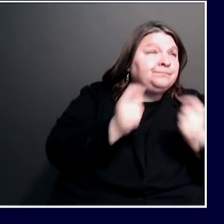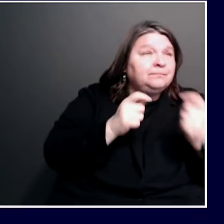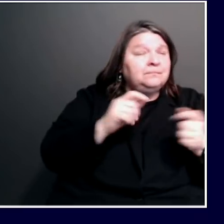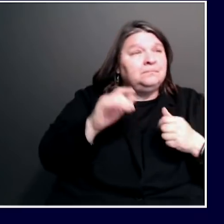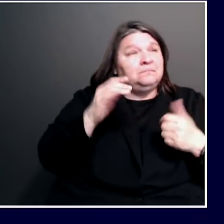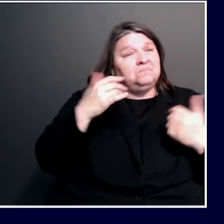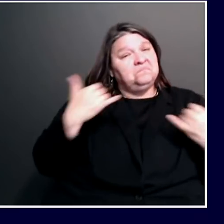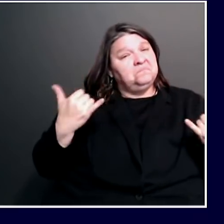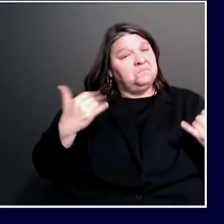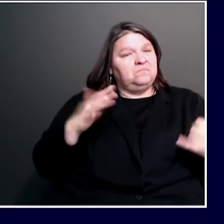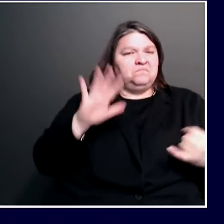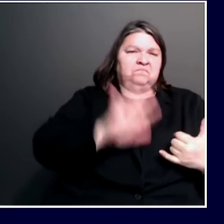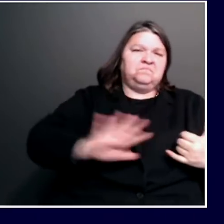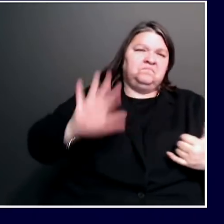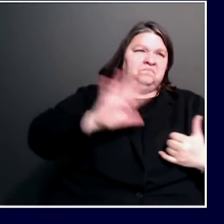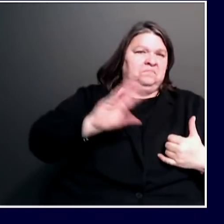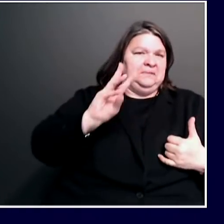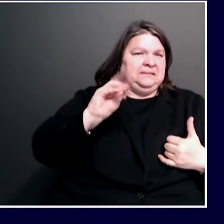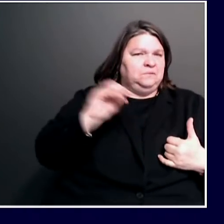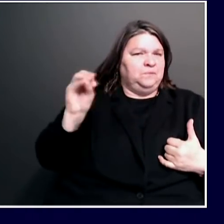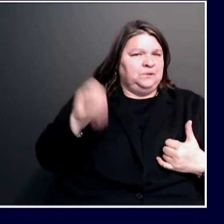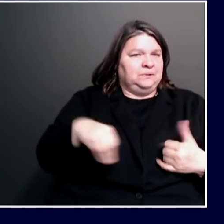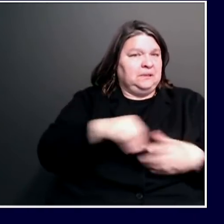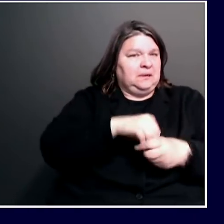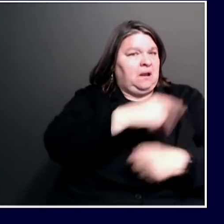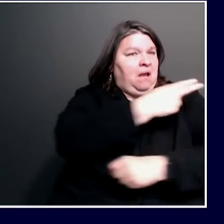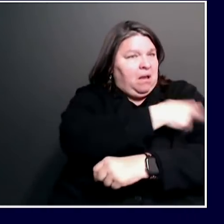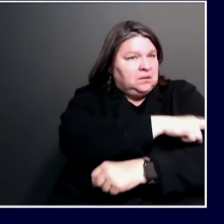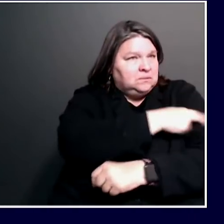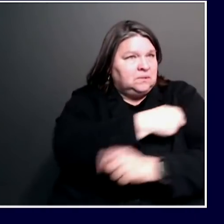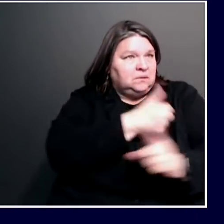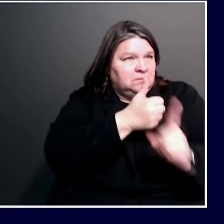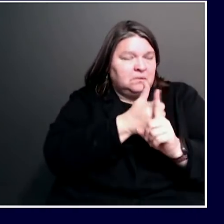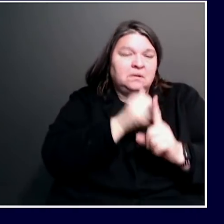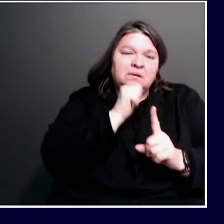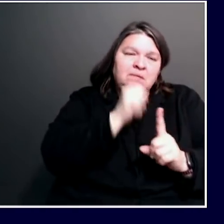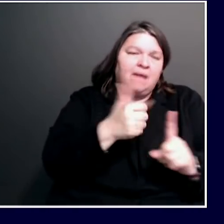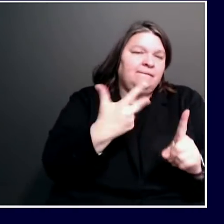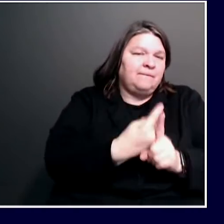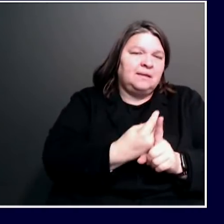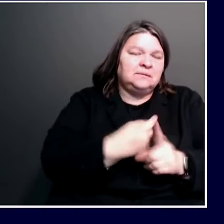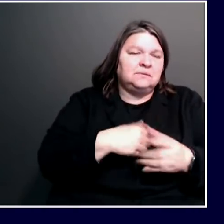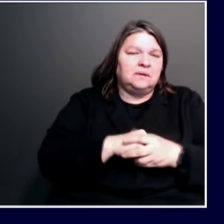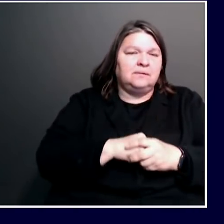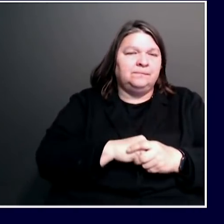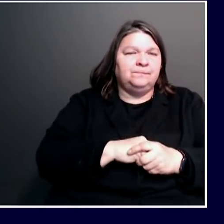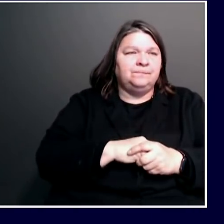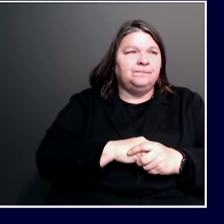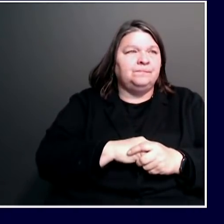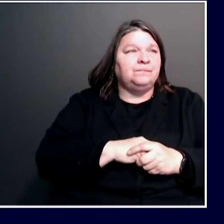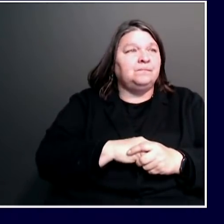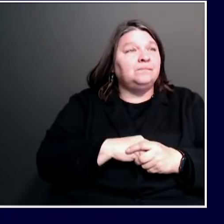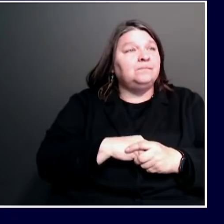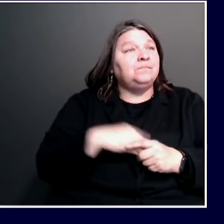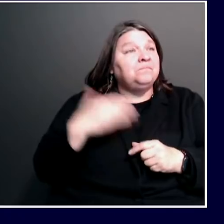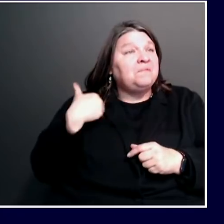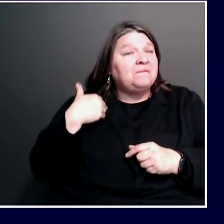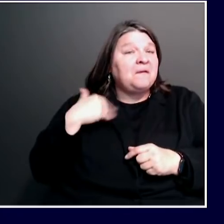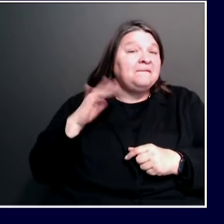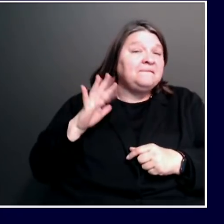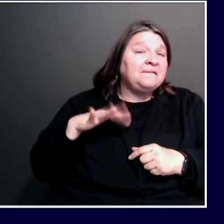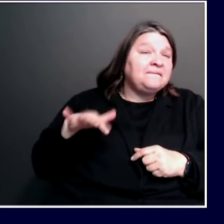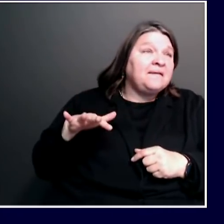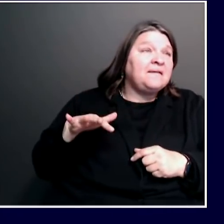are hospitalized in Maine who are not fully vaccinated. It's gone down as low as 55%. And in some weeks, it's been as high